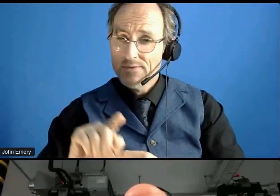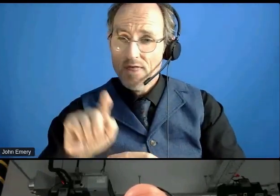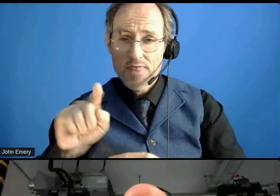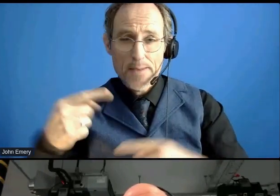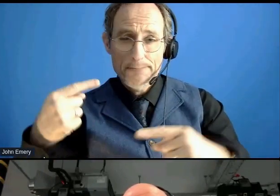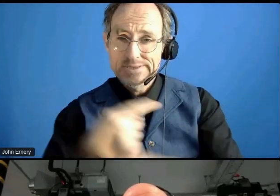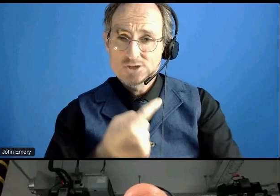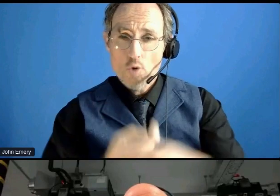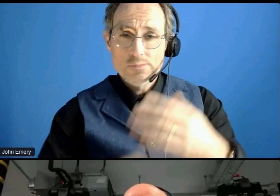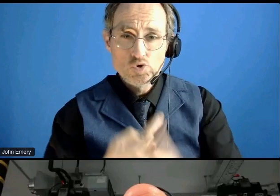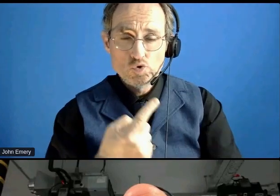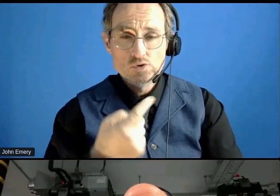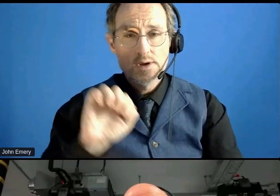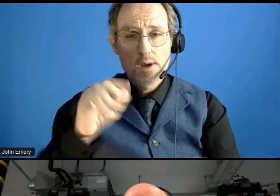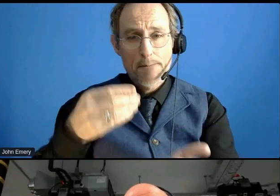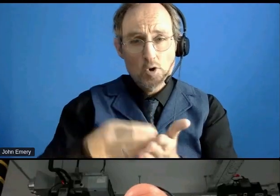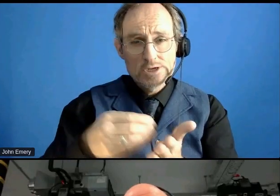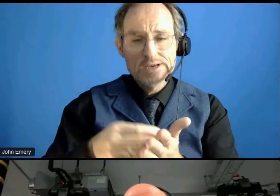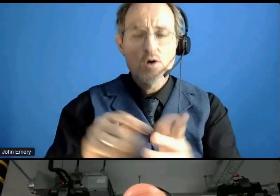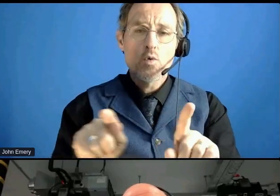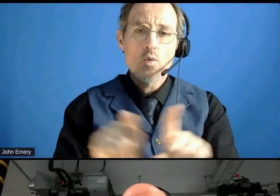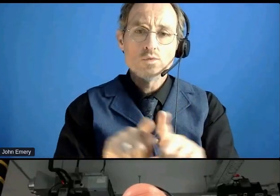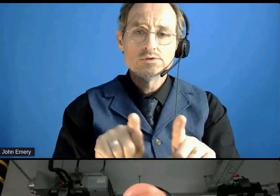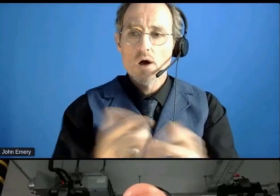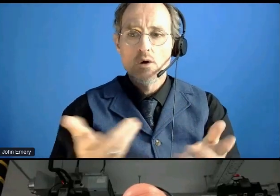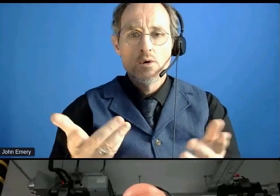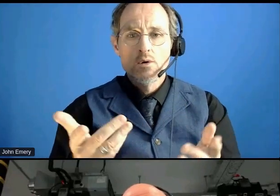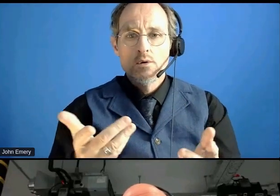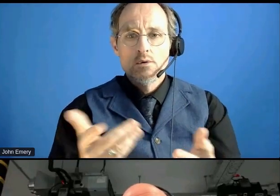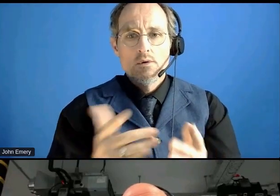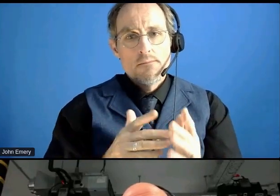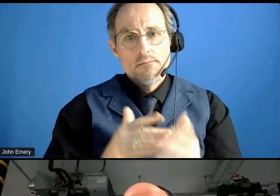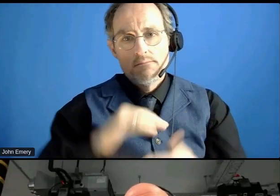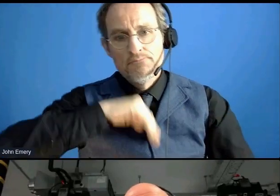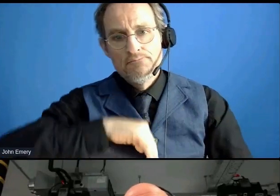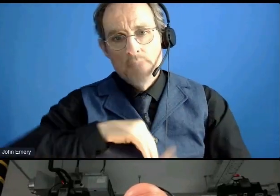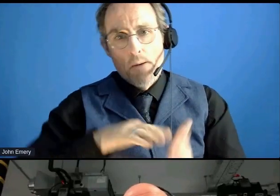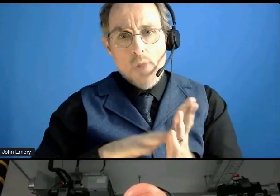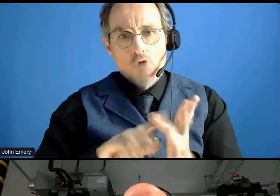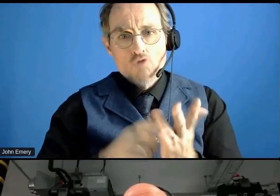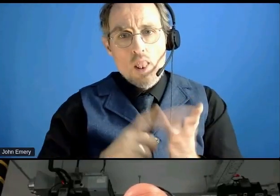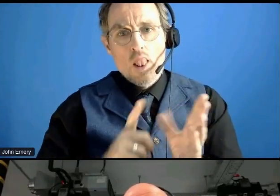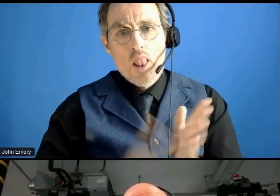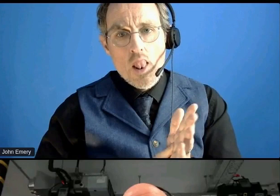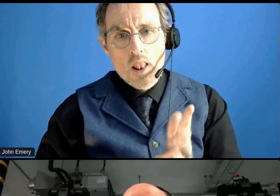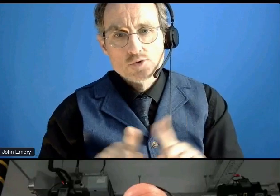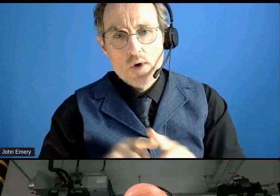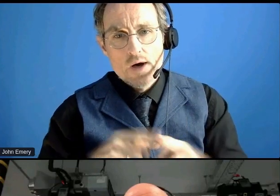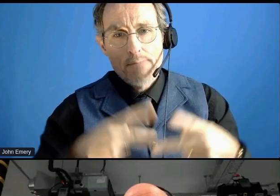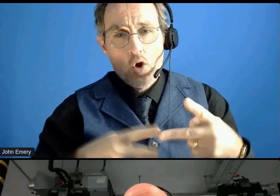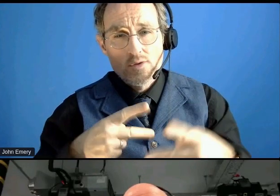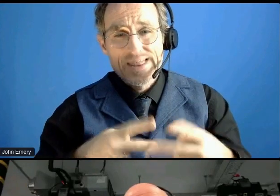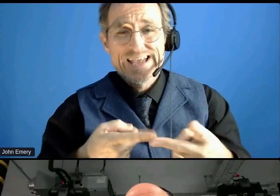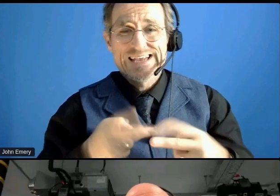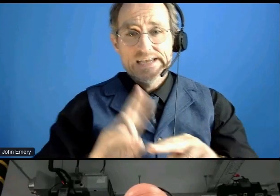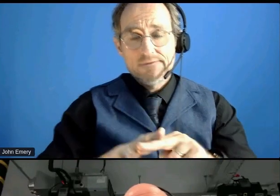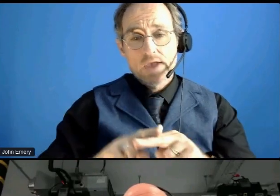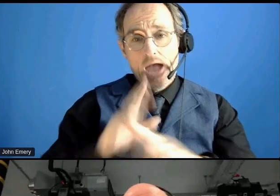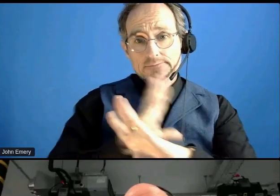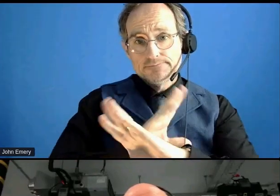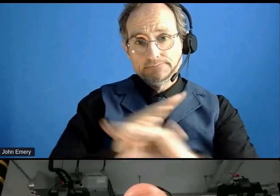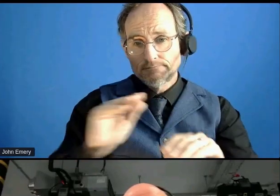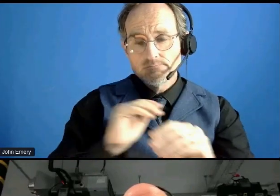more confident place that they are much more accessible than they were. And just lastly, just wanted to say as well, I talk